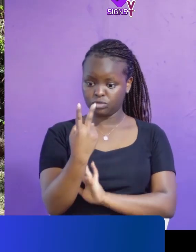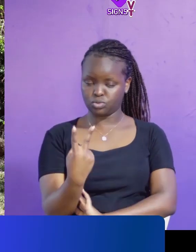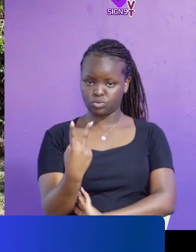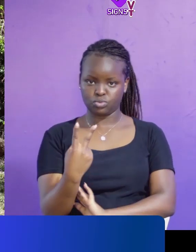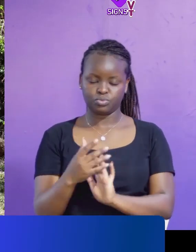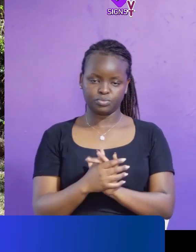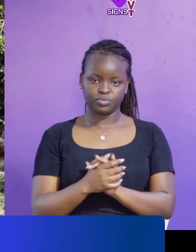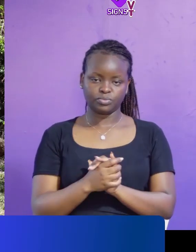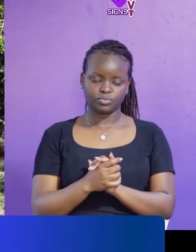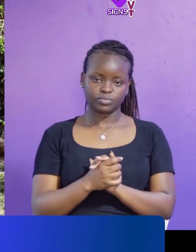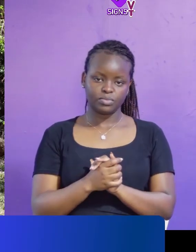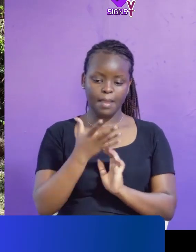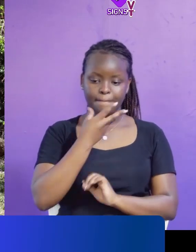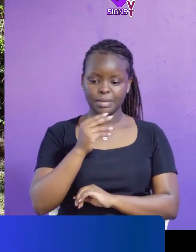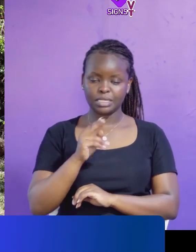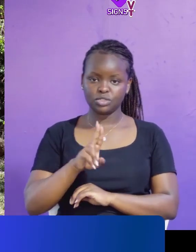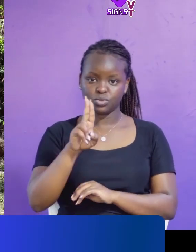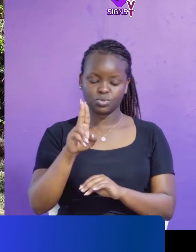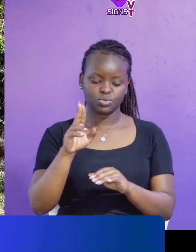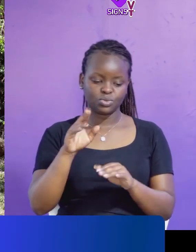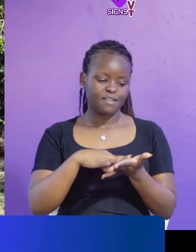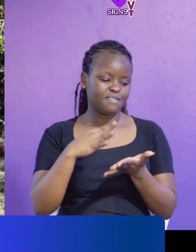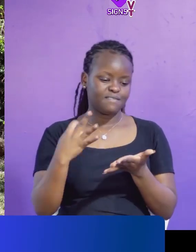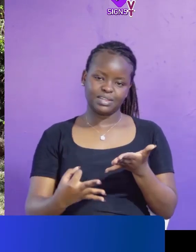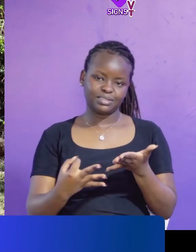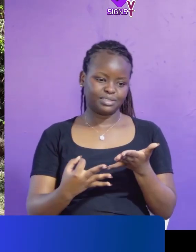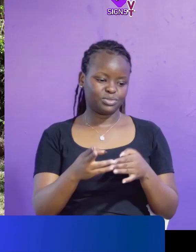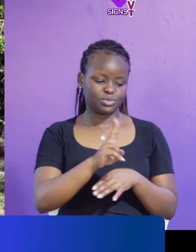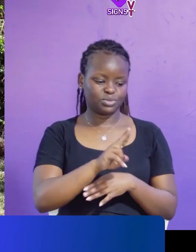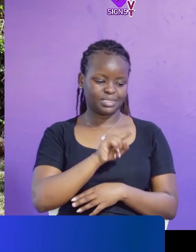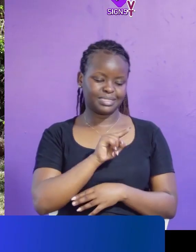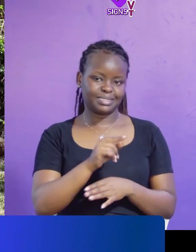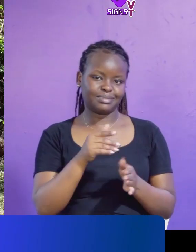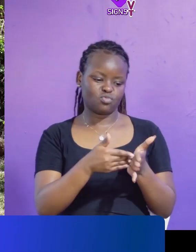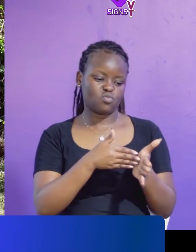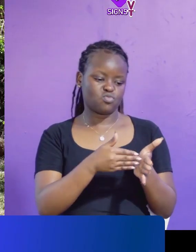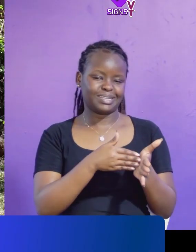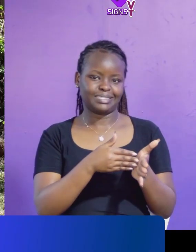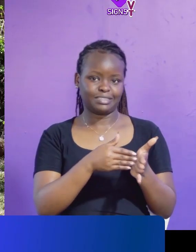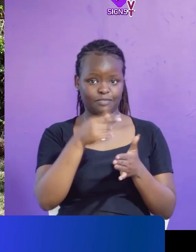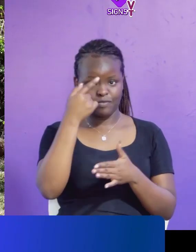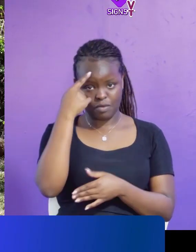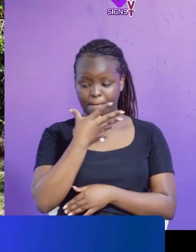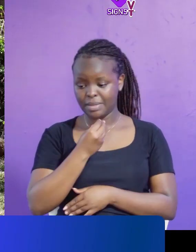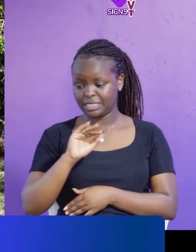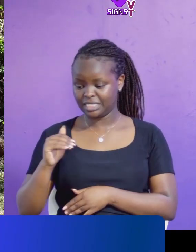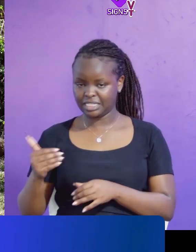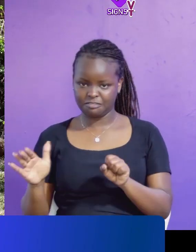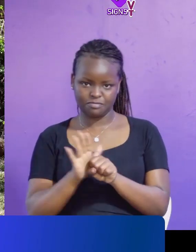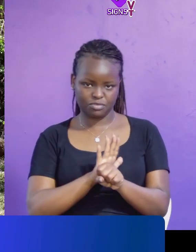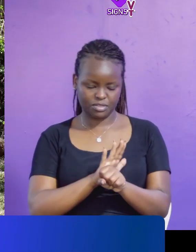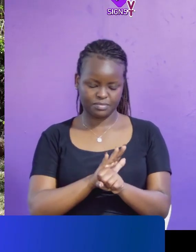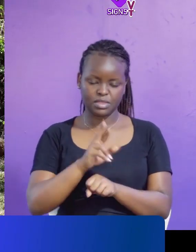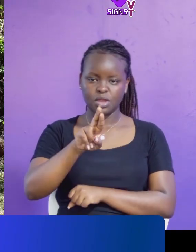United failed to capitalize on these areas and exploit the weakness of Manchester City fully. Ruben Amorim